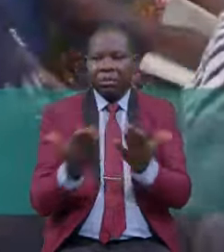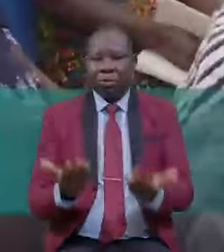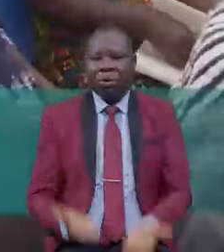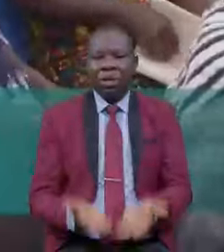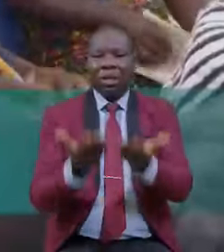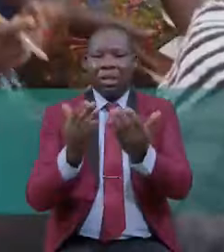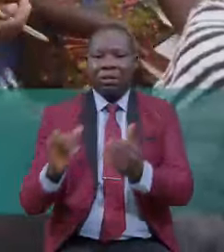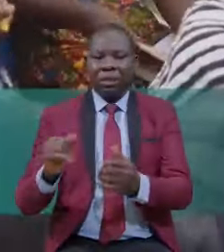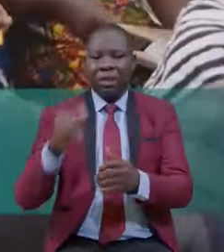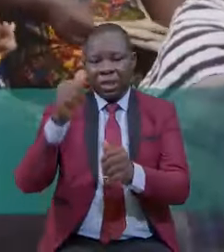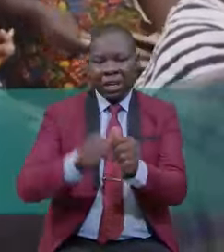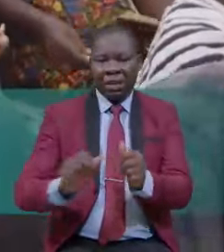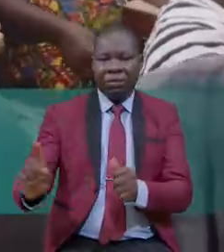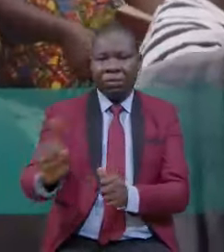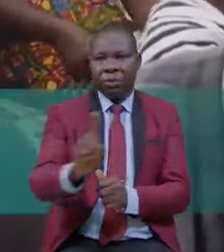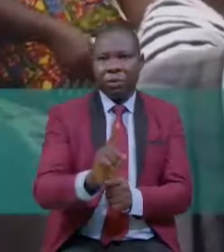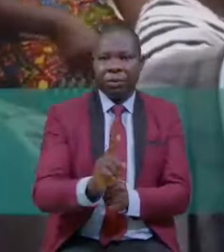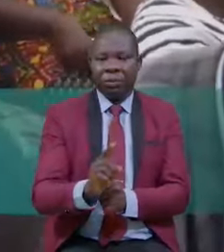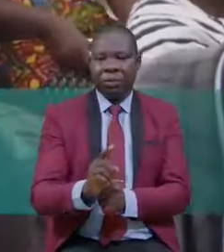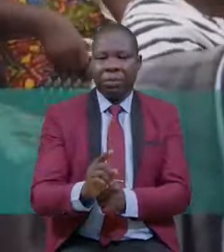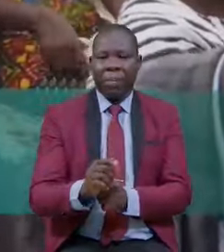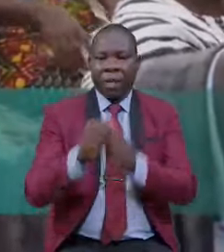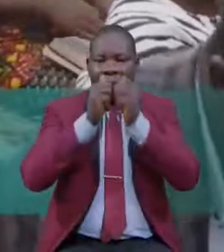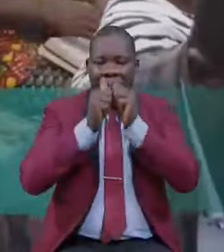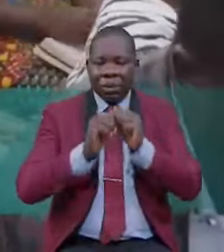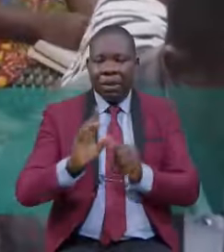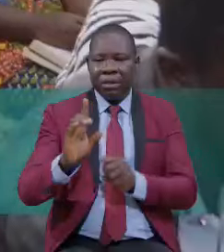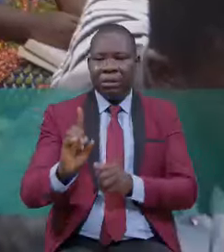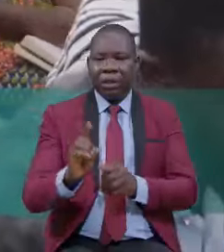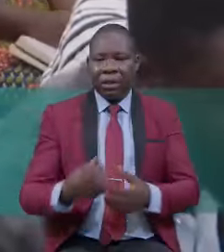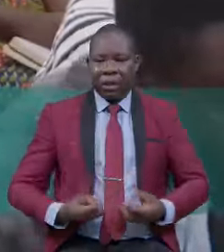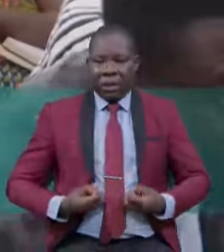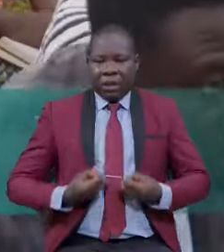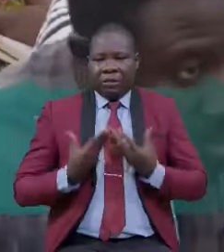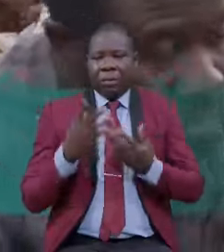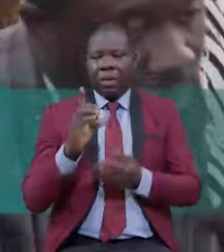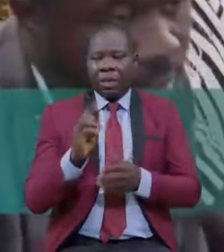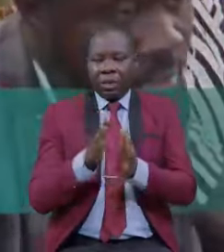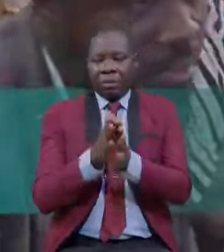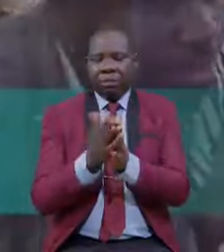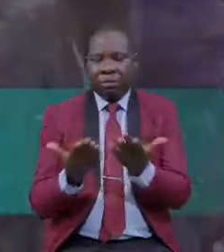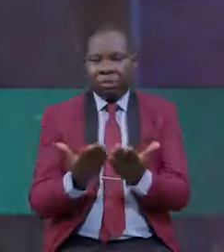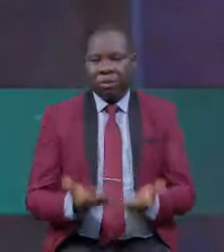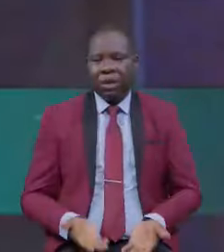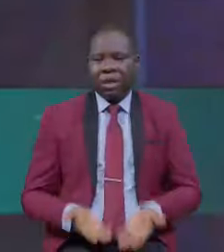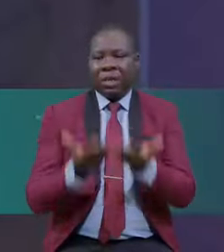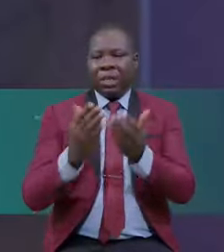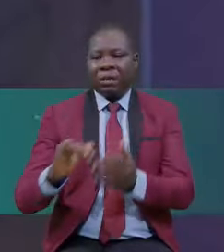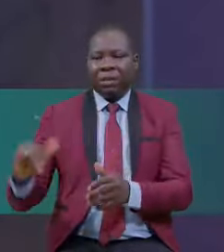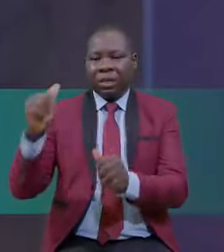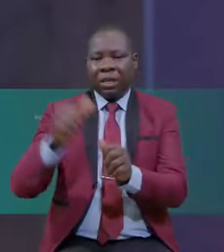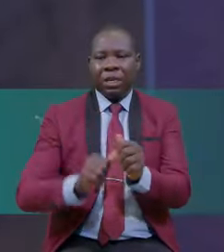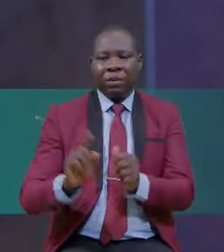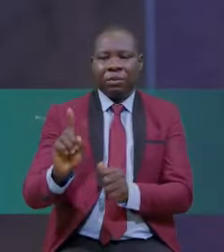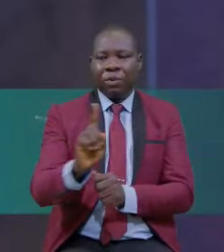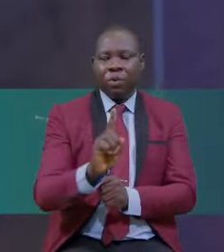Blessed, inspired book. Lifting Everyone, now, those of